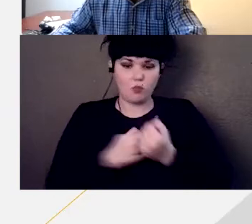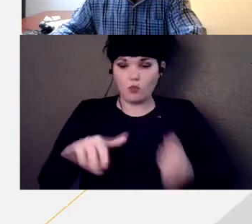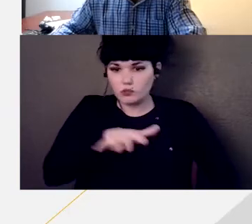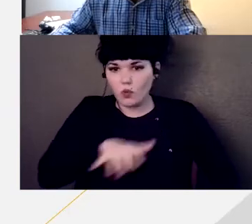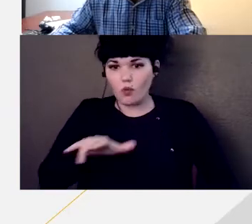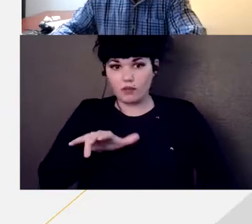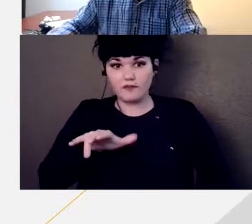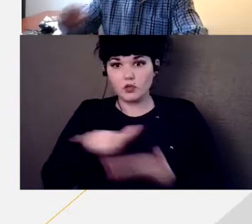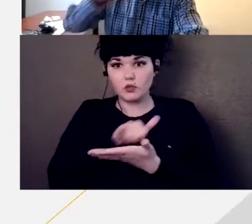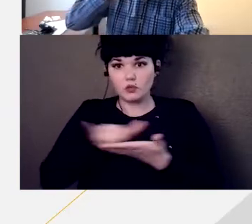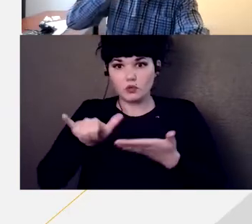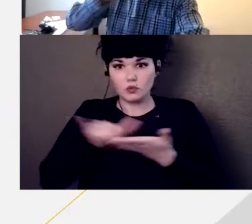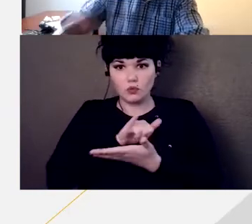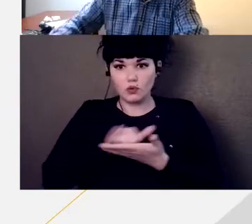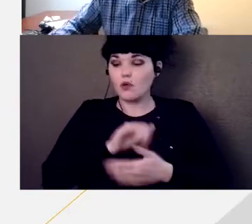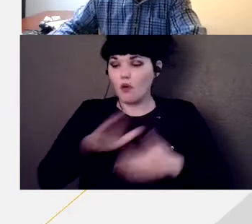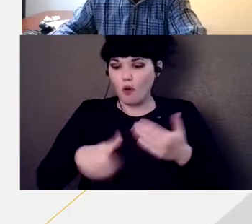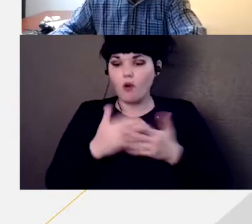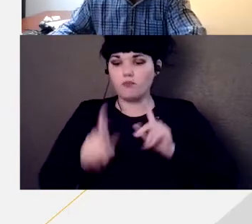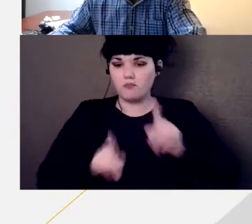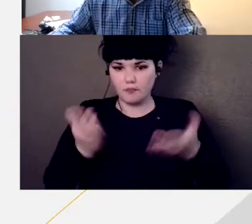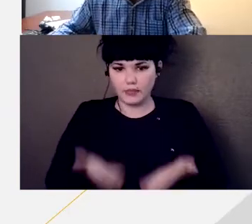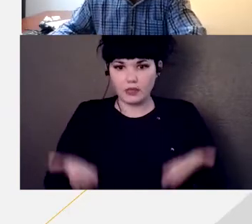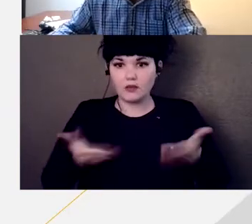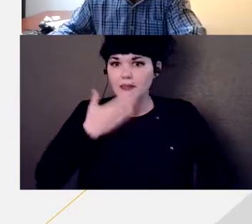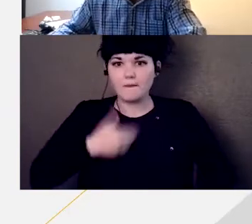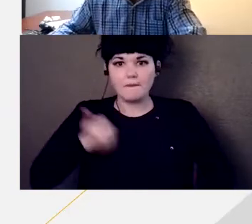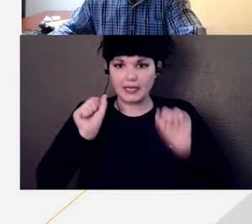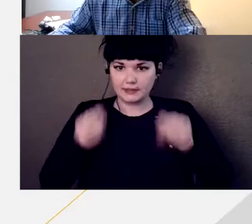disabilities, all of New Yorkers with disabilities to the best of our ability.